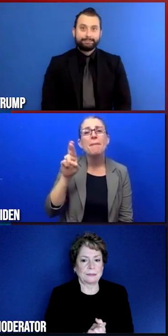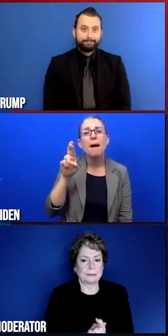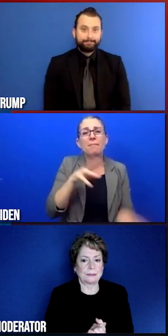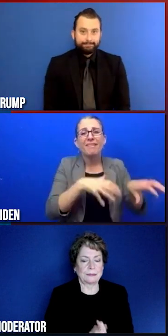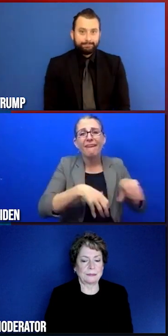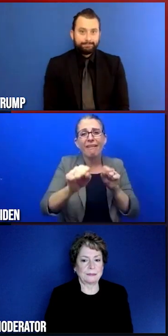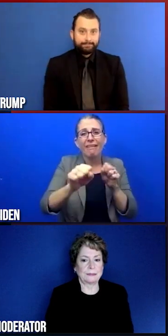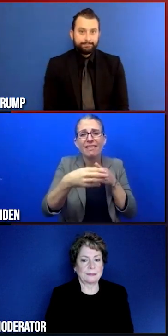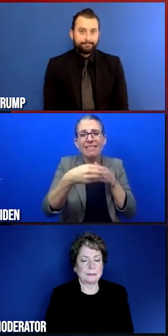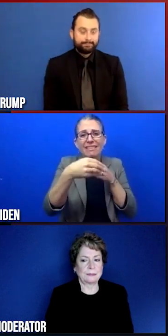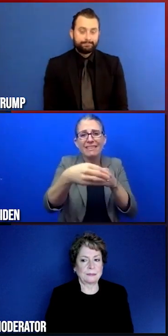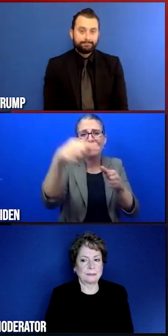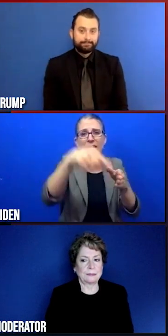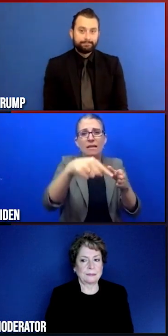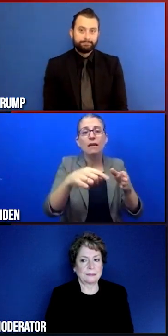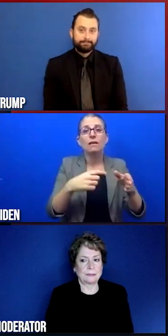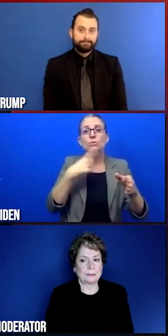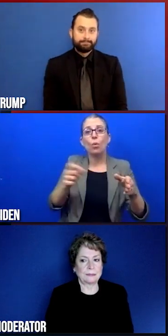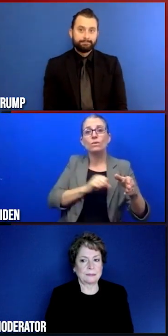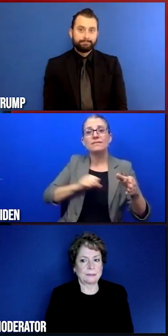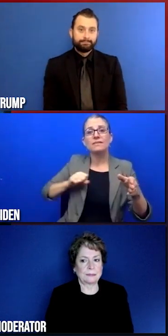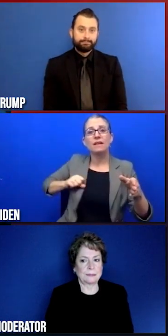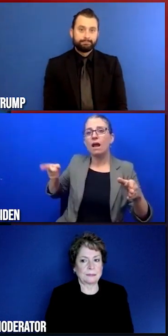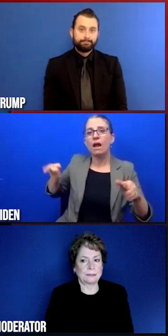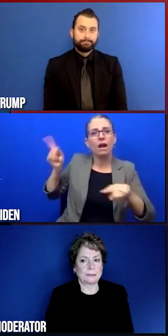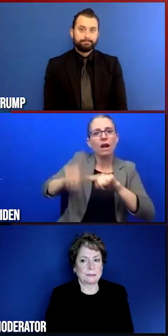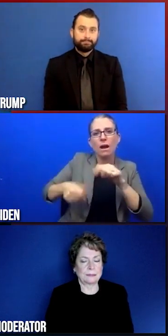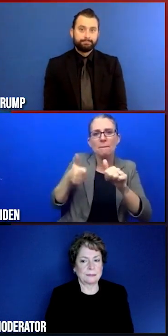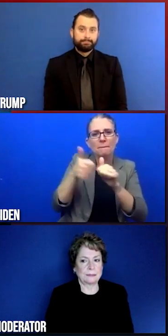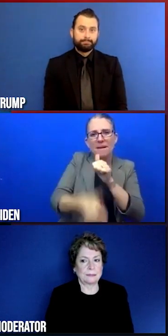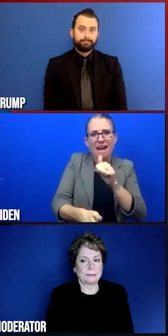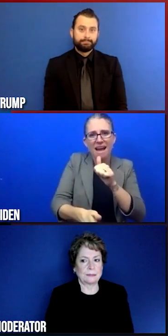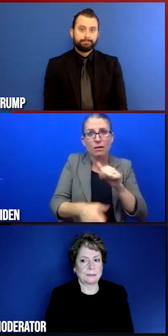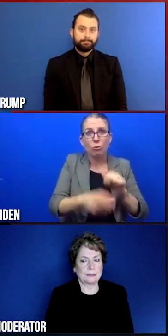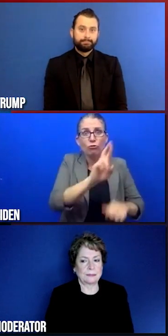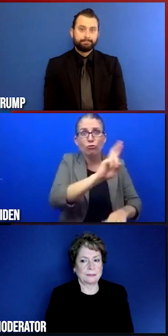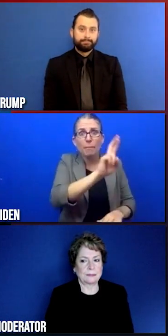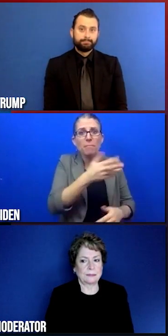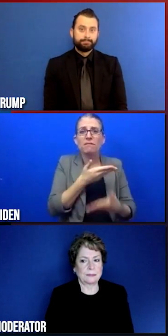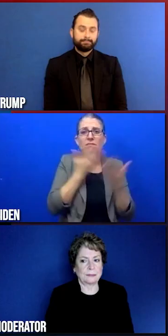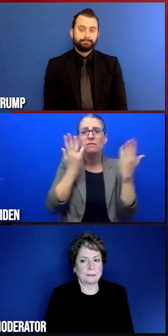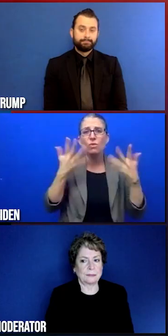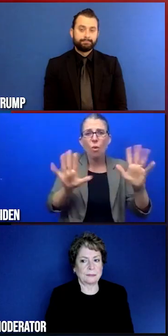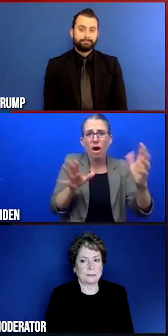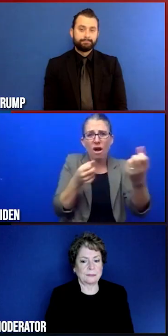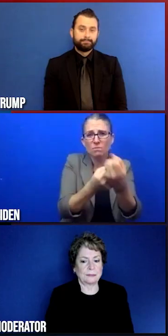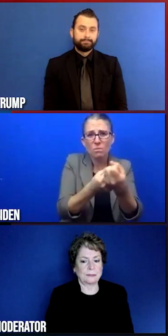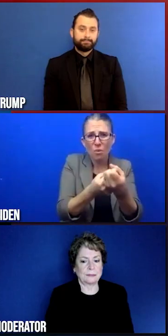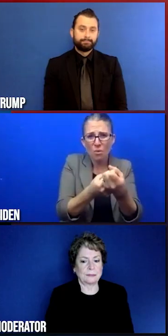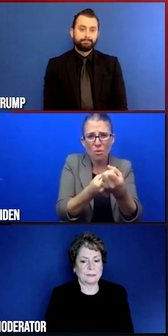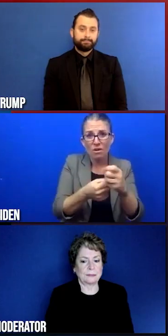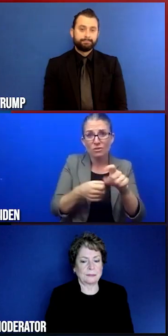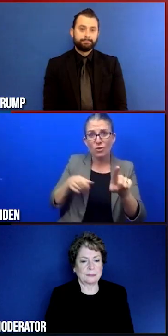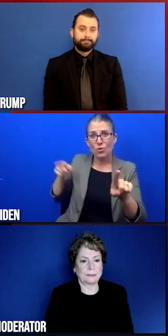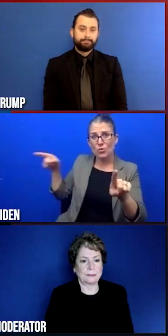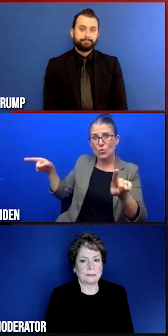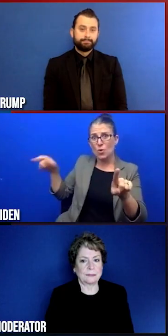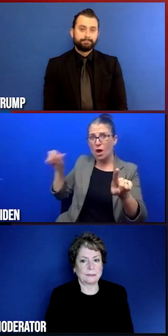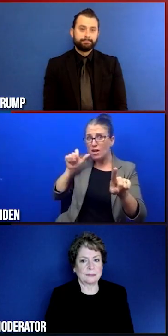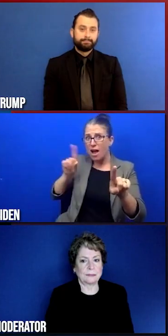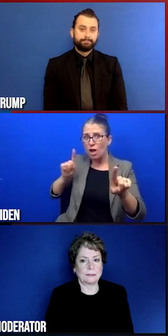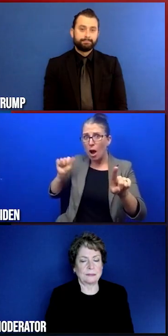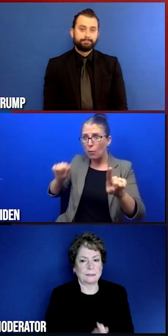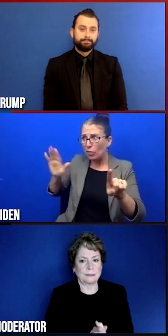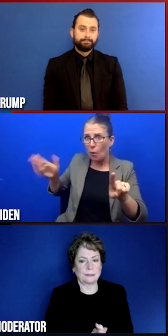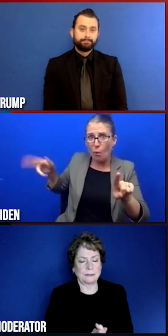pass it. He does not have Republican votes. Why isn't he talking to his Republican friends? Let me follow up with you, Vice President. If we made a Biden, deal, because the Republicans let